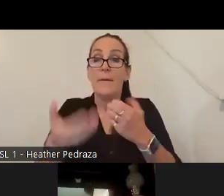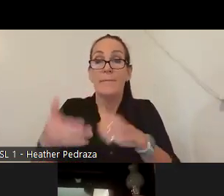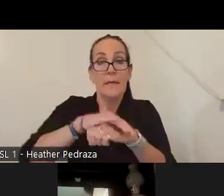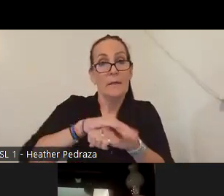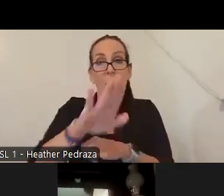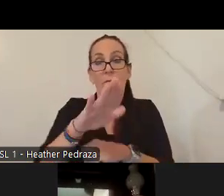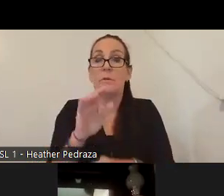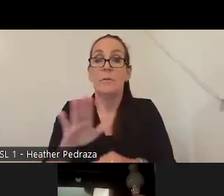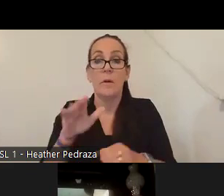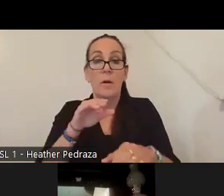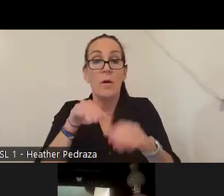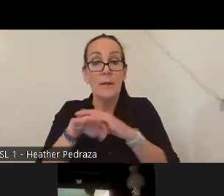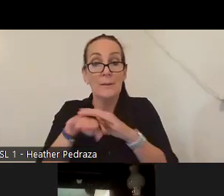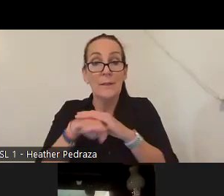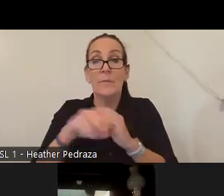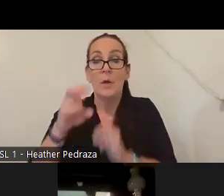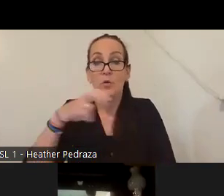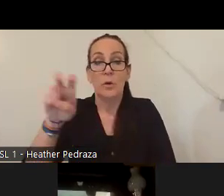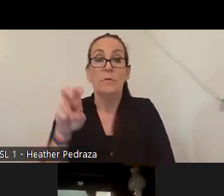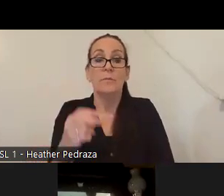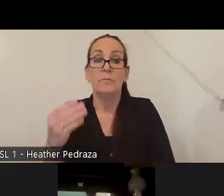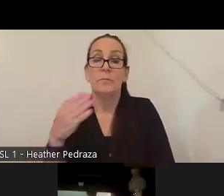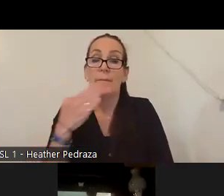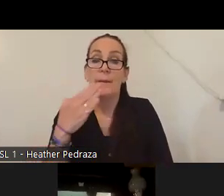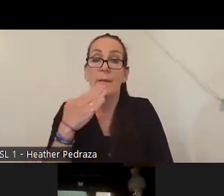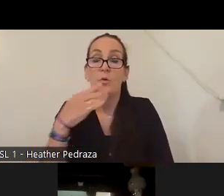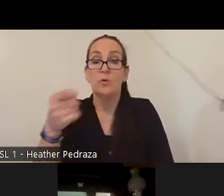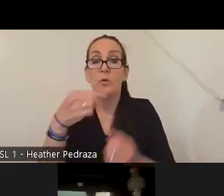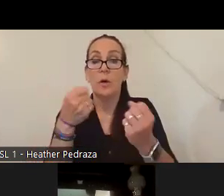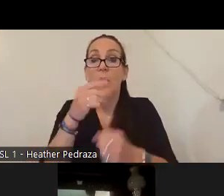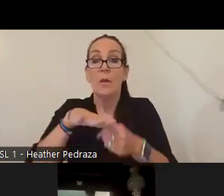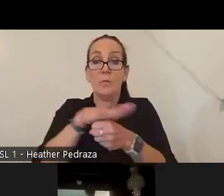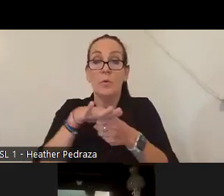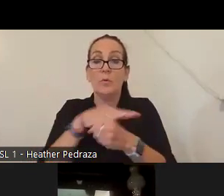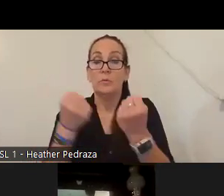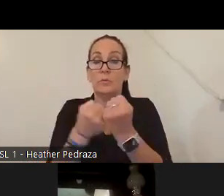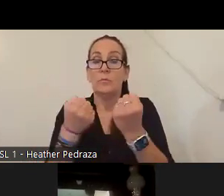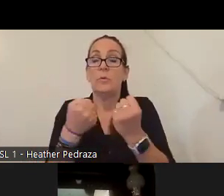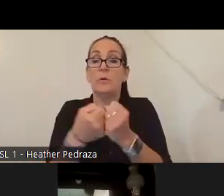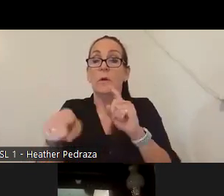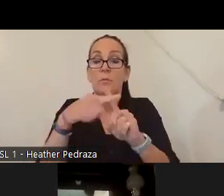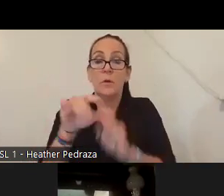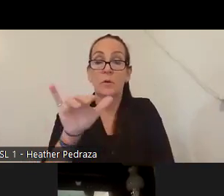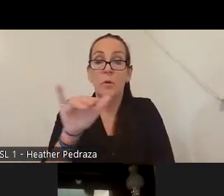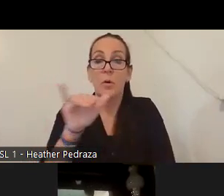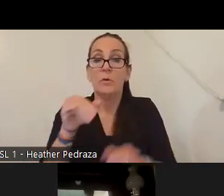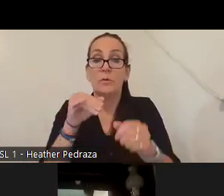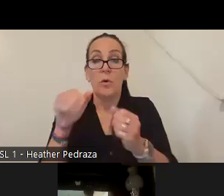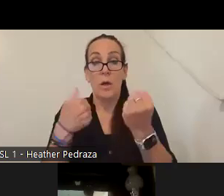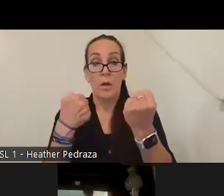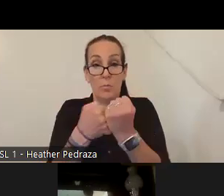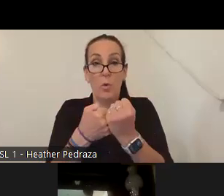good recommendations. Laurel Paget, Seekins, and public advocates on task force, David